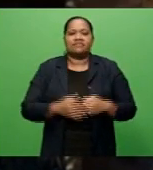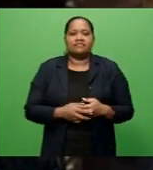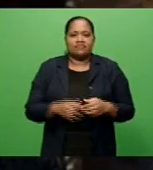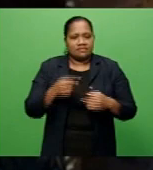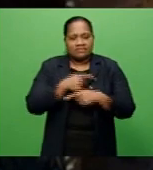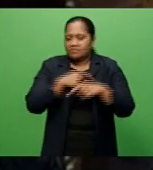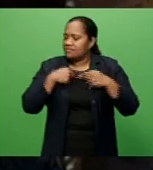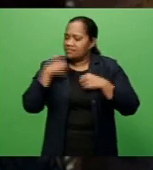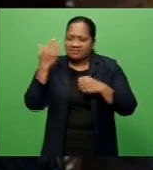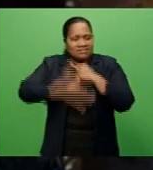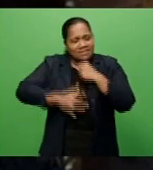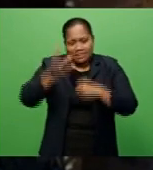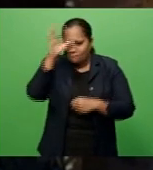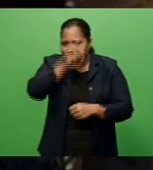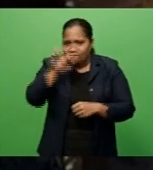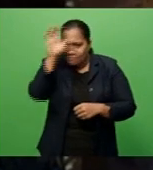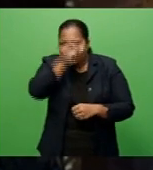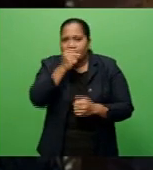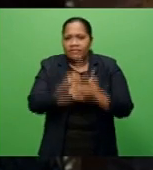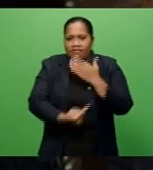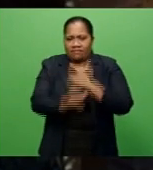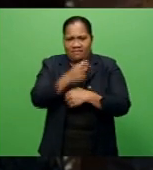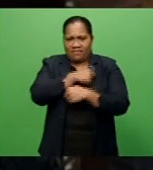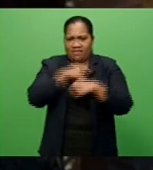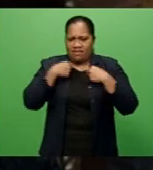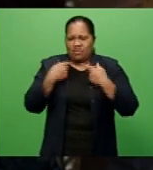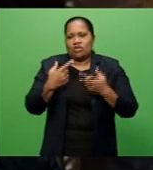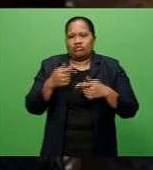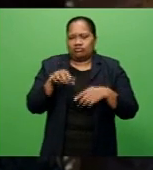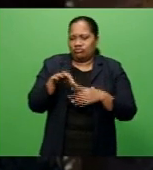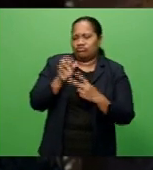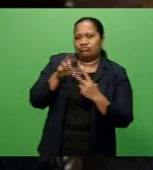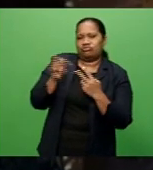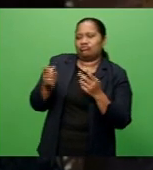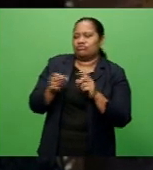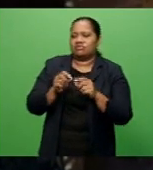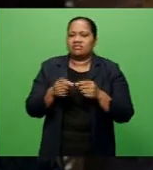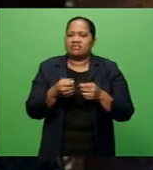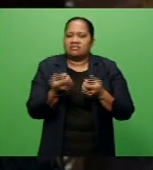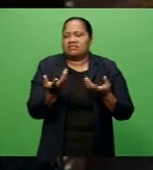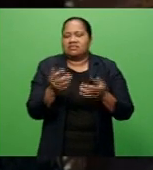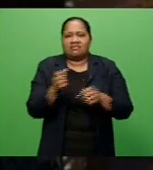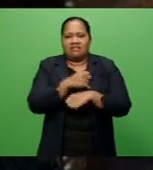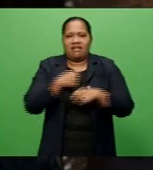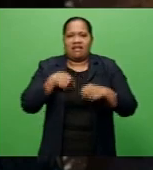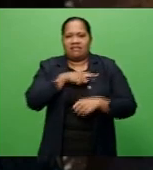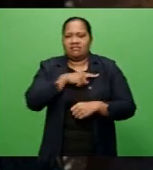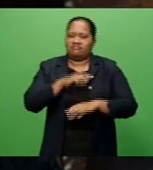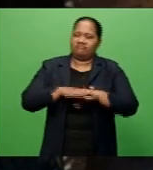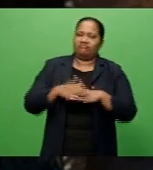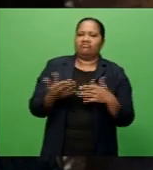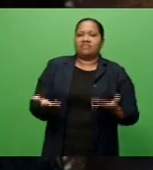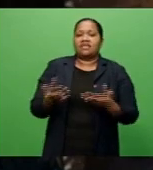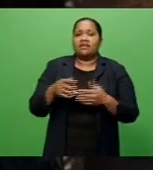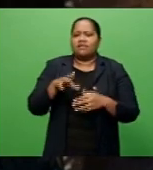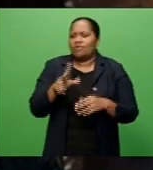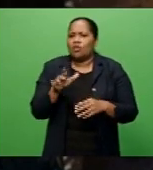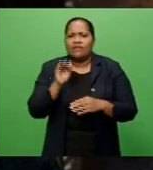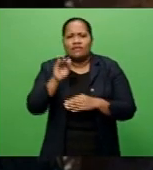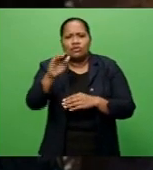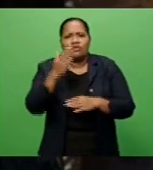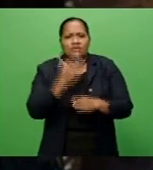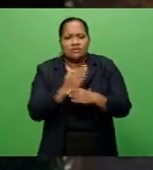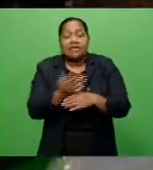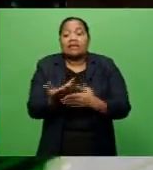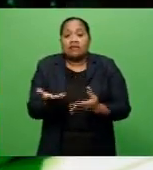our size should relegate us to a backseat in determining the future of this region, or indeed the world,